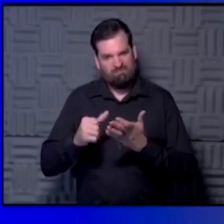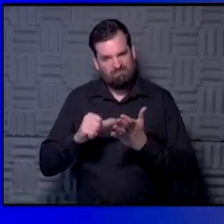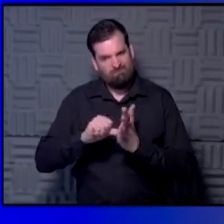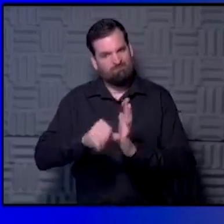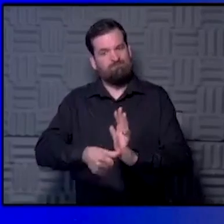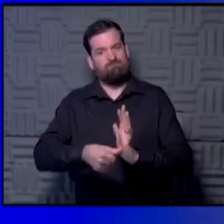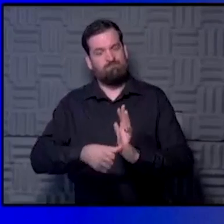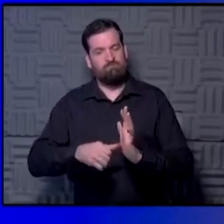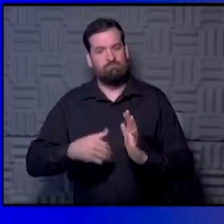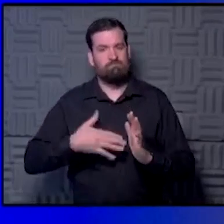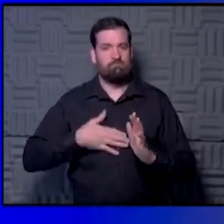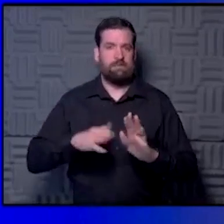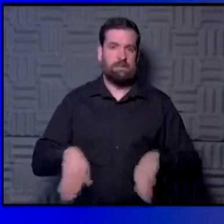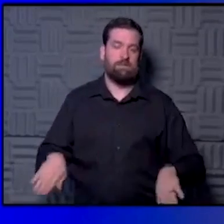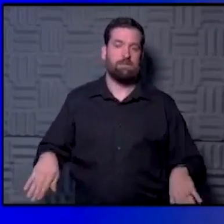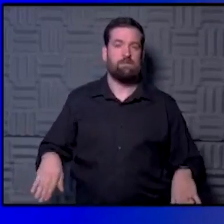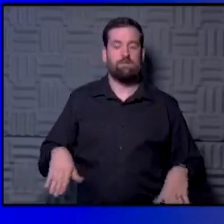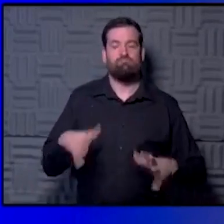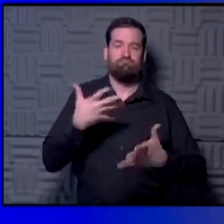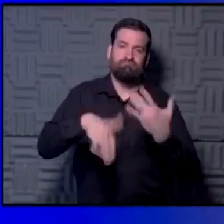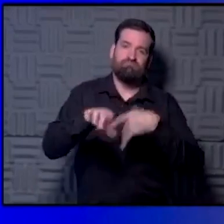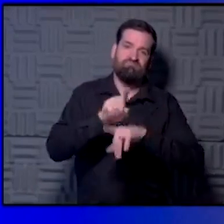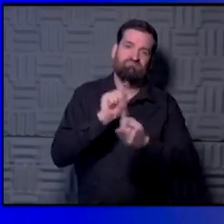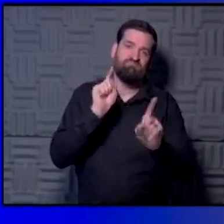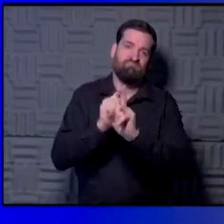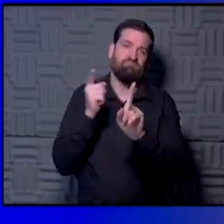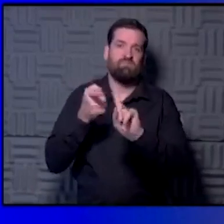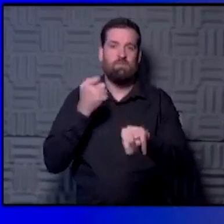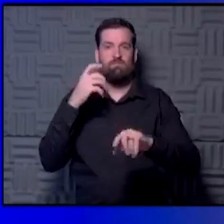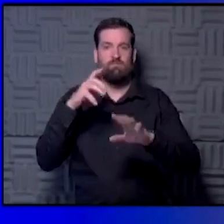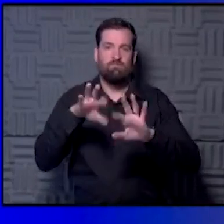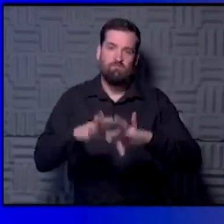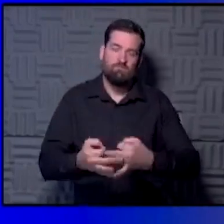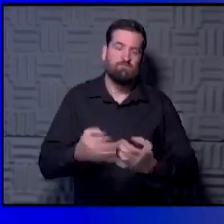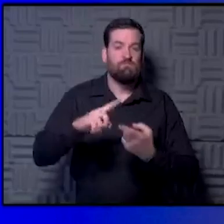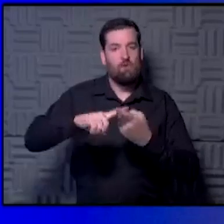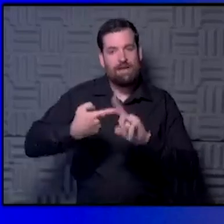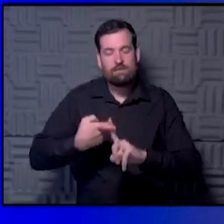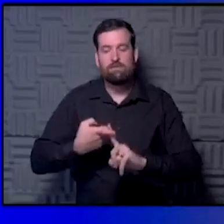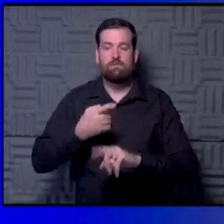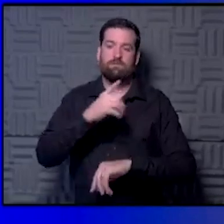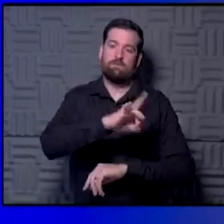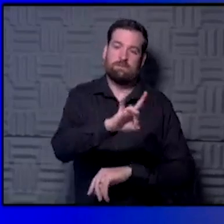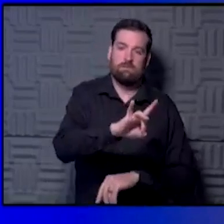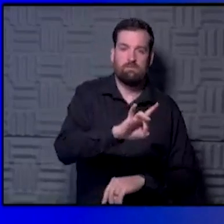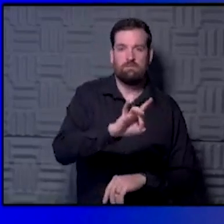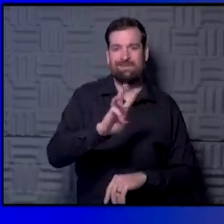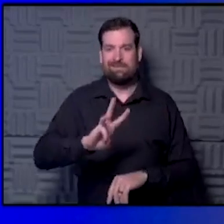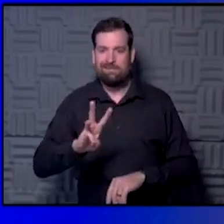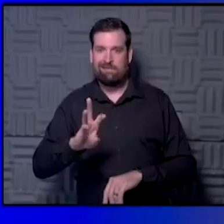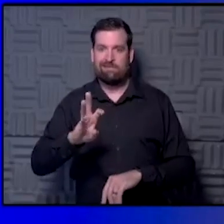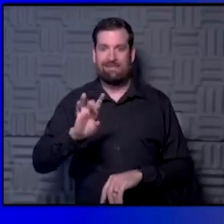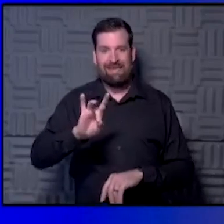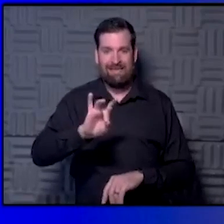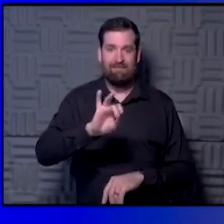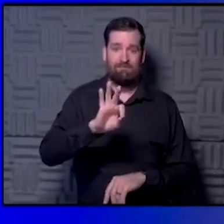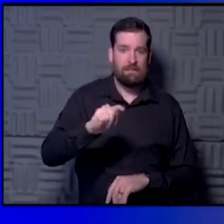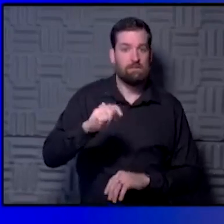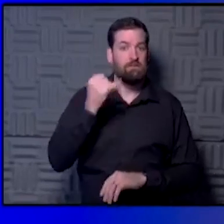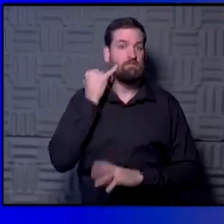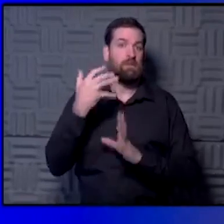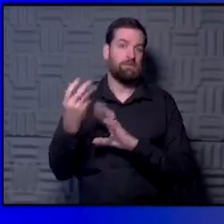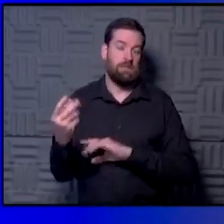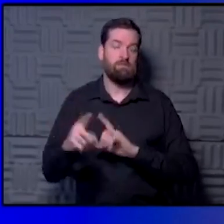within my kids about try and stay apart from your friends a little bit. Try to be 6 feet or 8 feet apart, especially if you're outdoors. It's a lot easier.